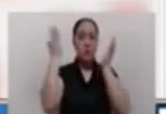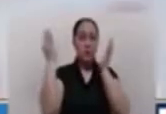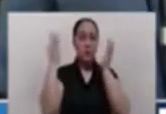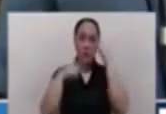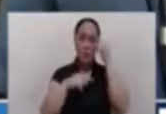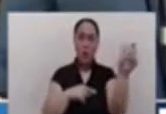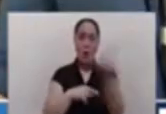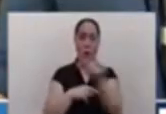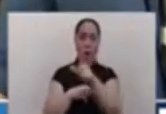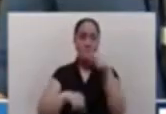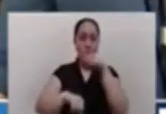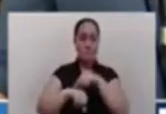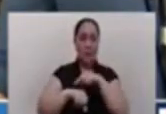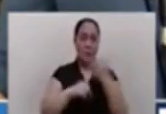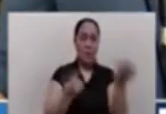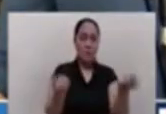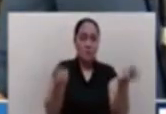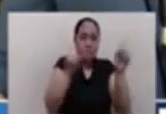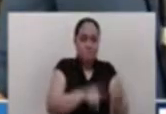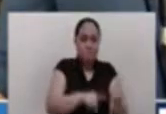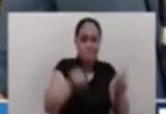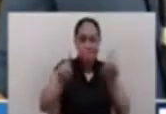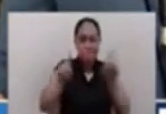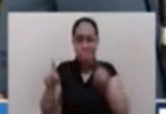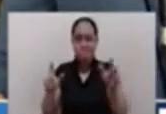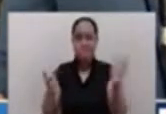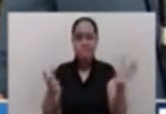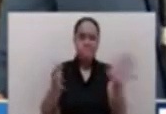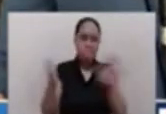Commissioner, hingin na lang po namin ang panguling mensahe ninyo.